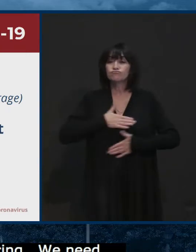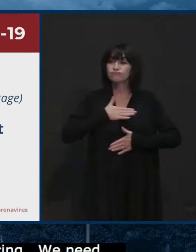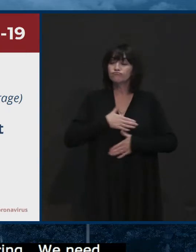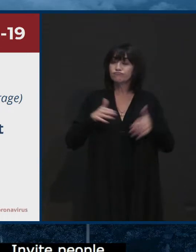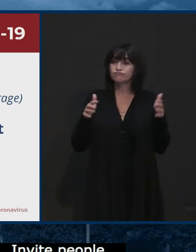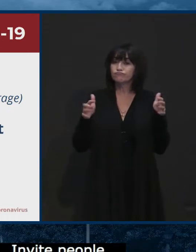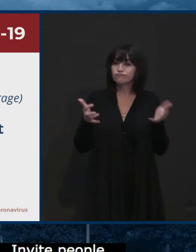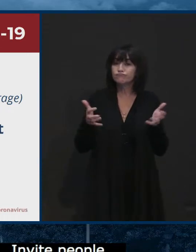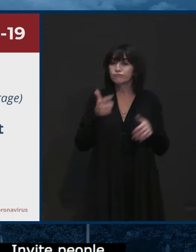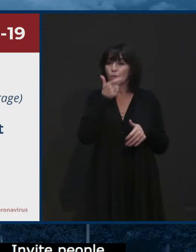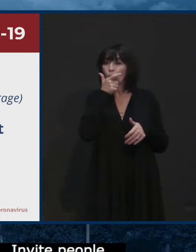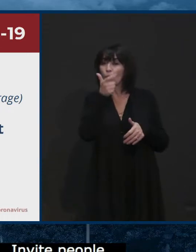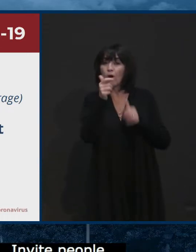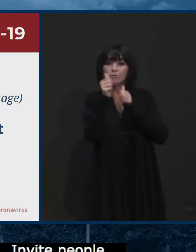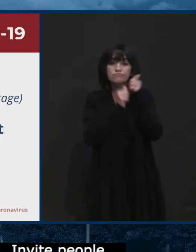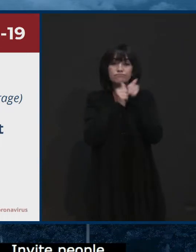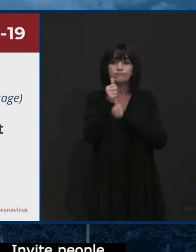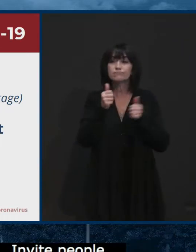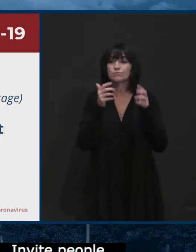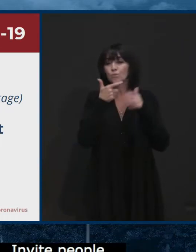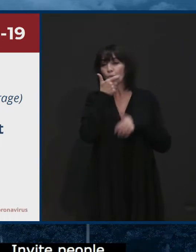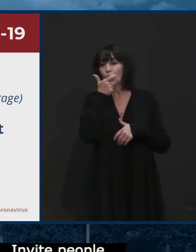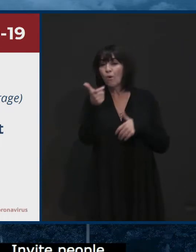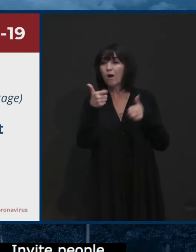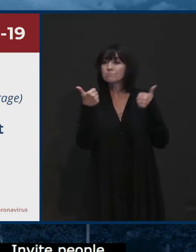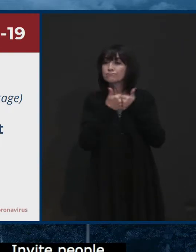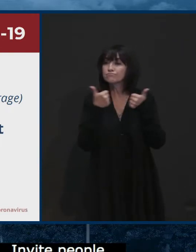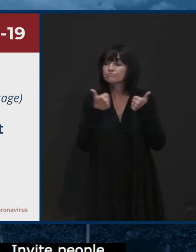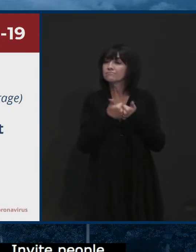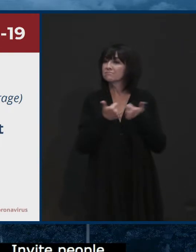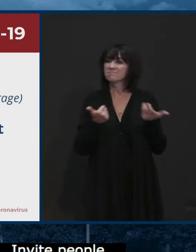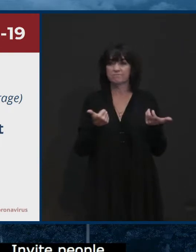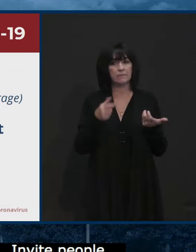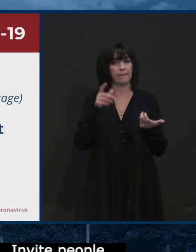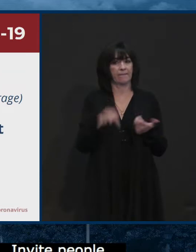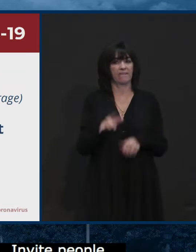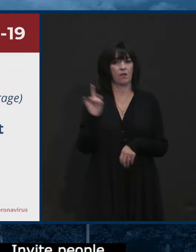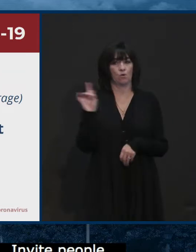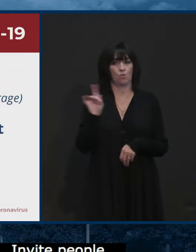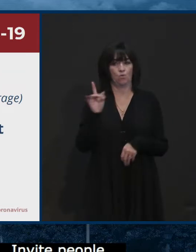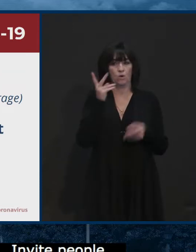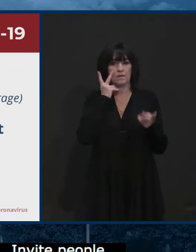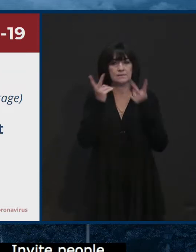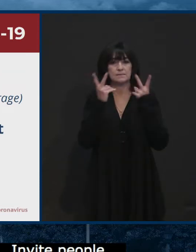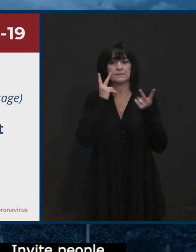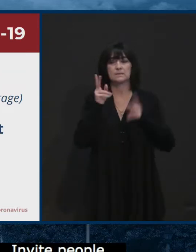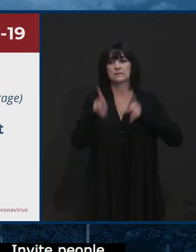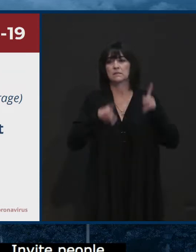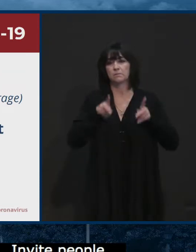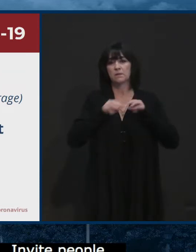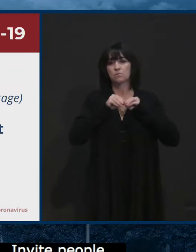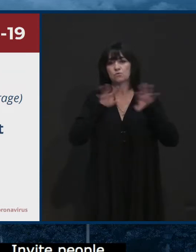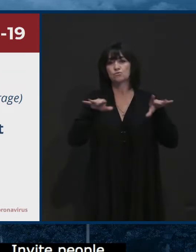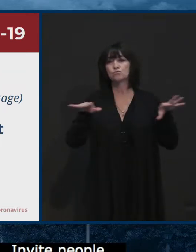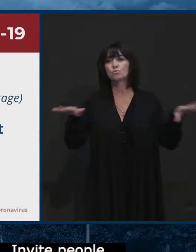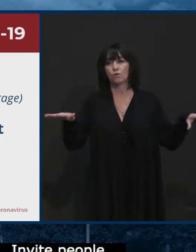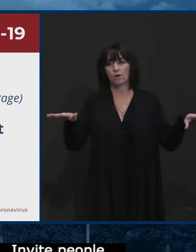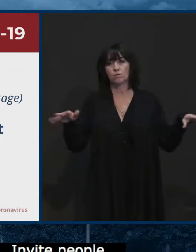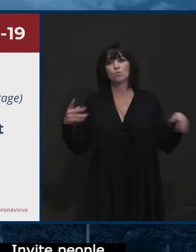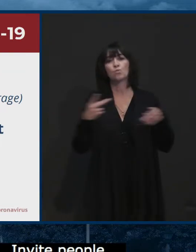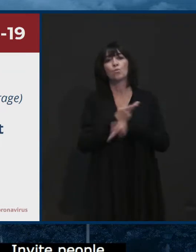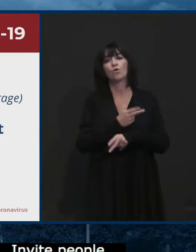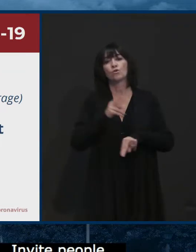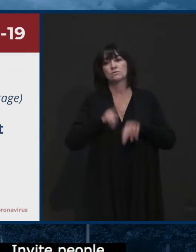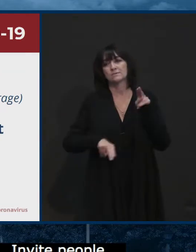company without masks on. That's where we're seeing a lot of transmission, and Dr. Rattay is going to go over some of